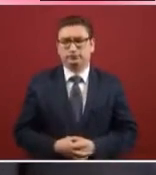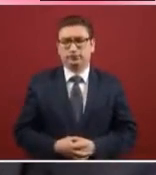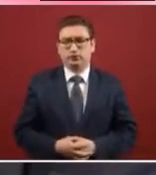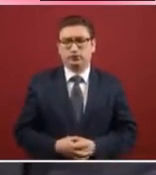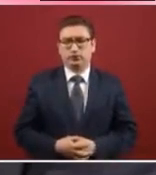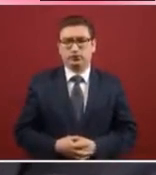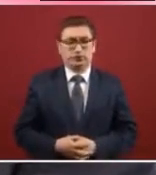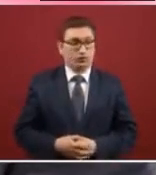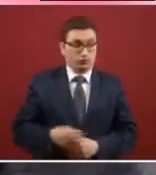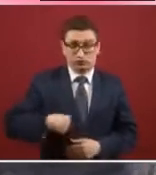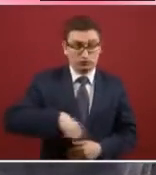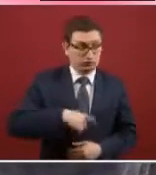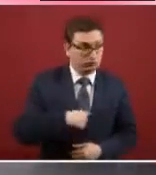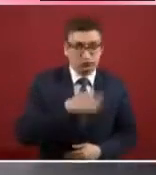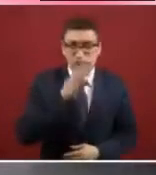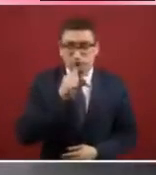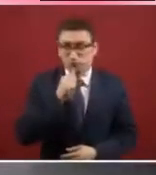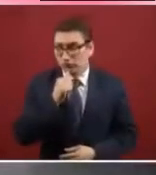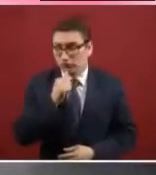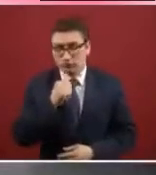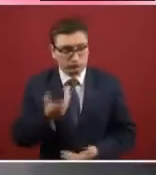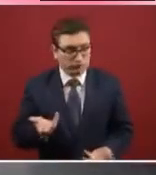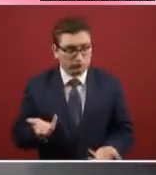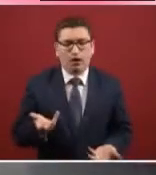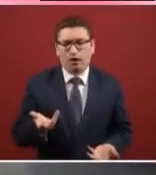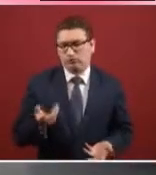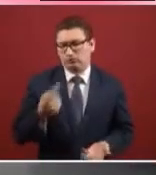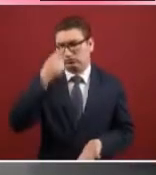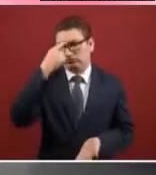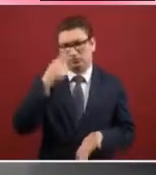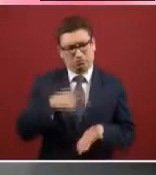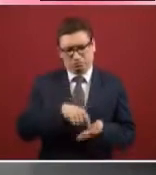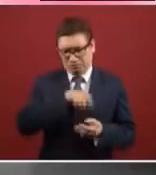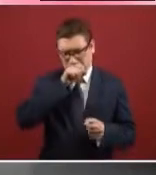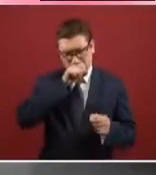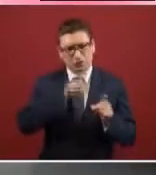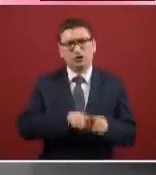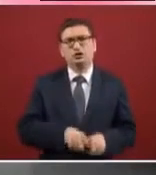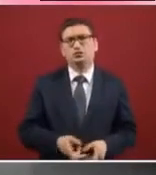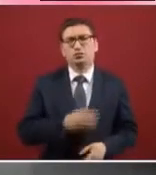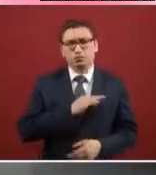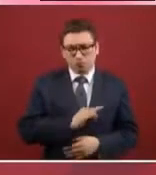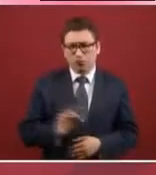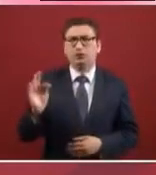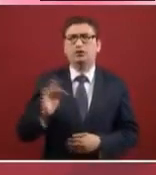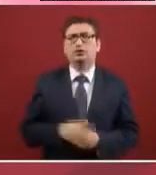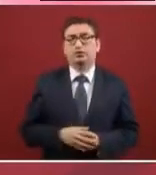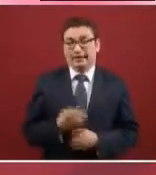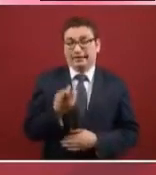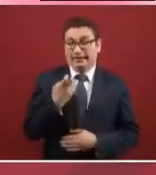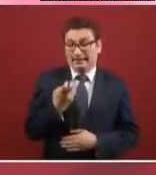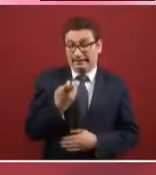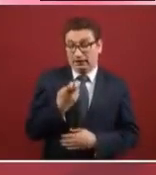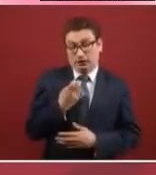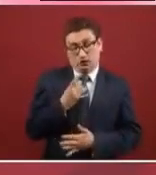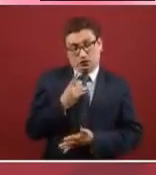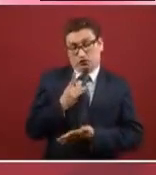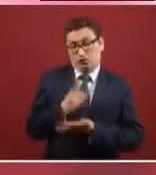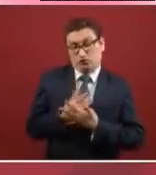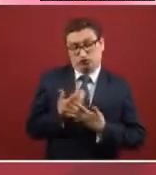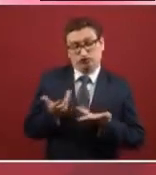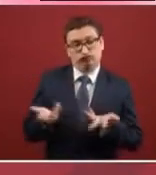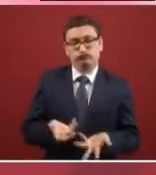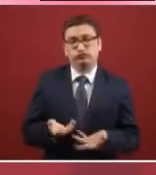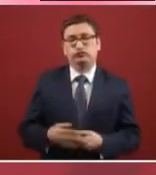and to express. Or can we not do that? Es lo I único. Think we should be able to do that. Entonces,